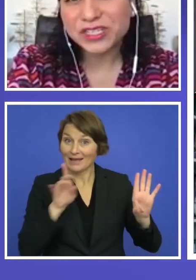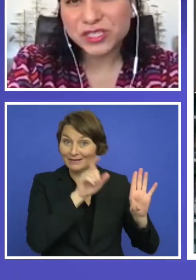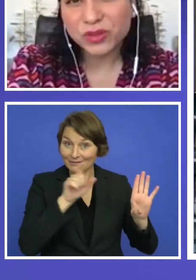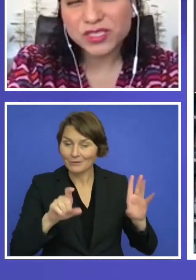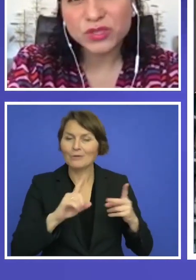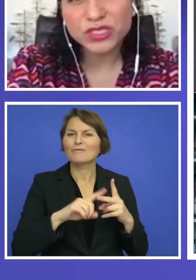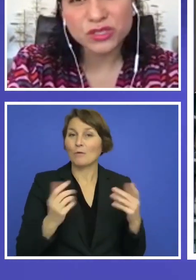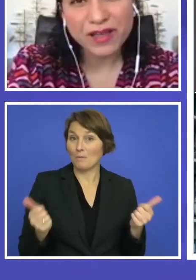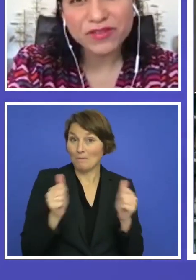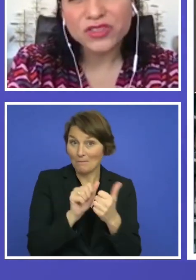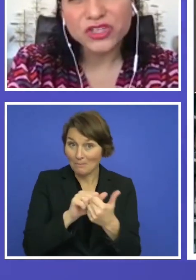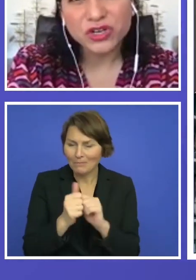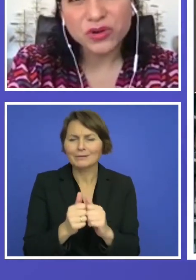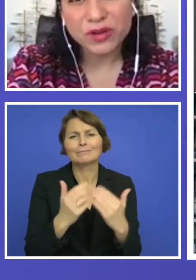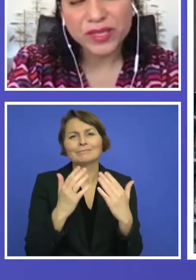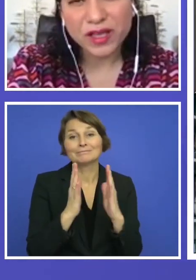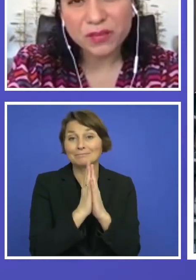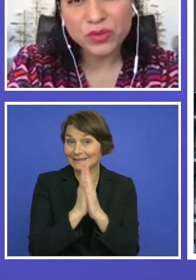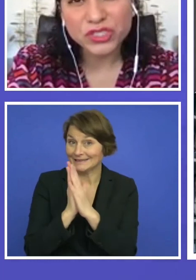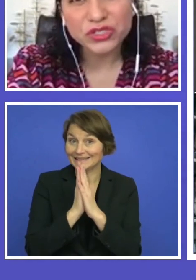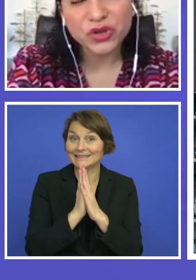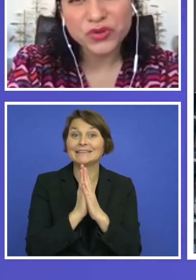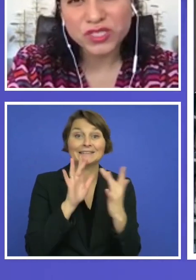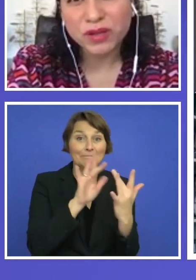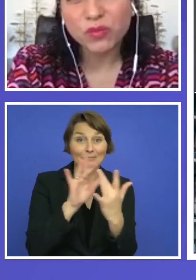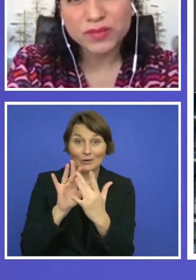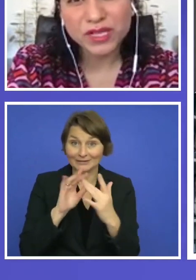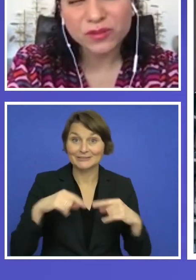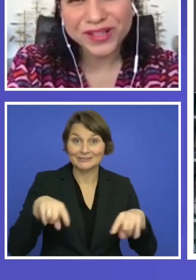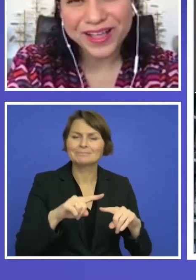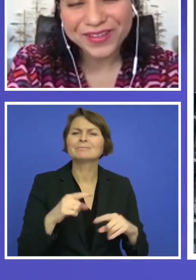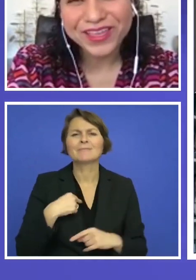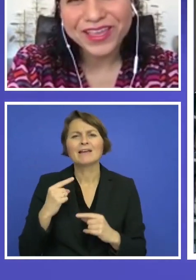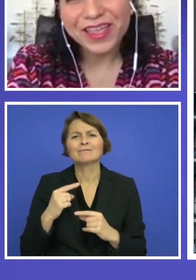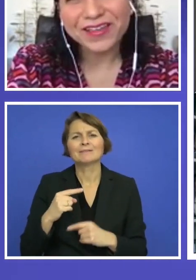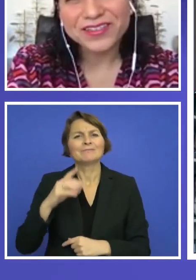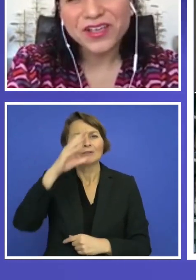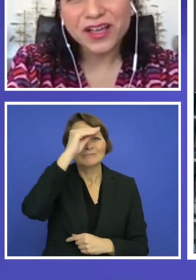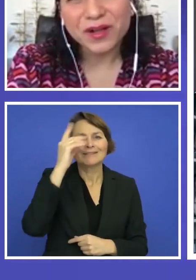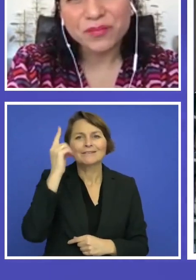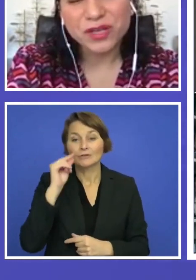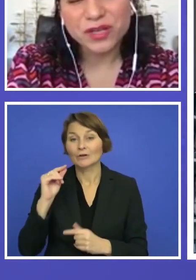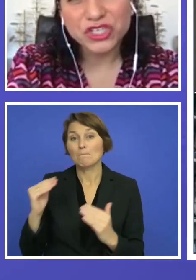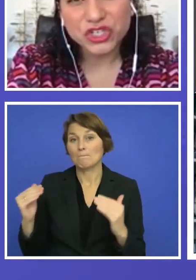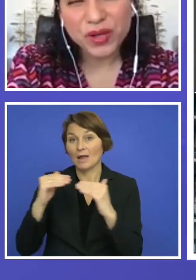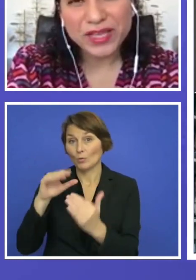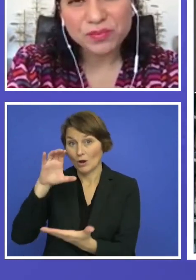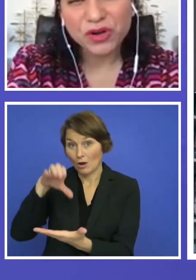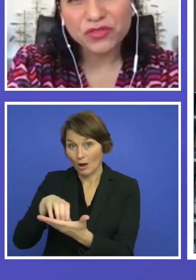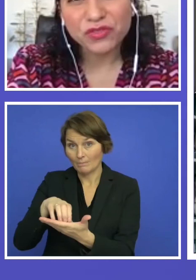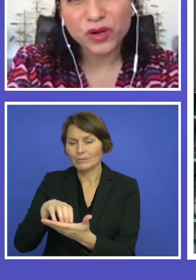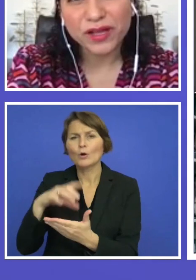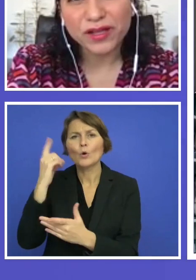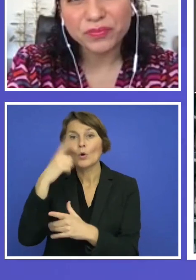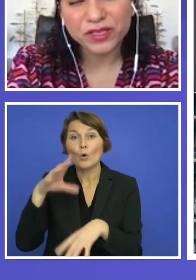Please stay in touch with us. We do have the Gender Equity Hub, which is co-hosted by Women in Global Health and WHO as